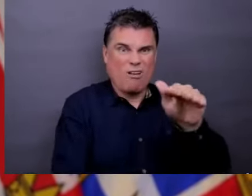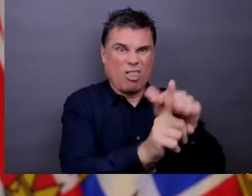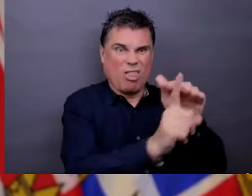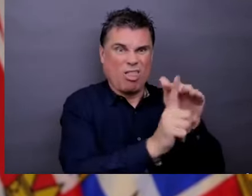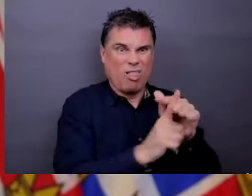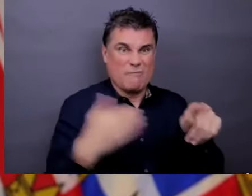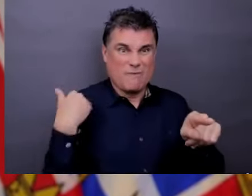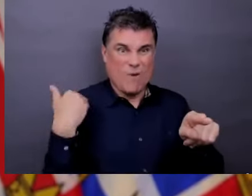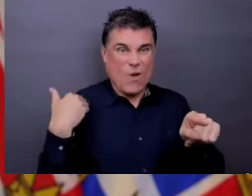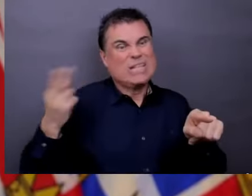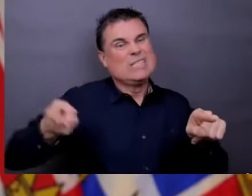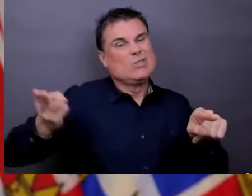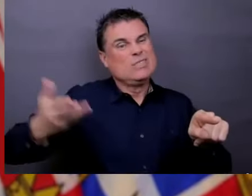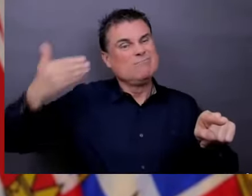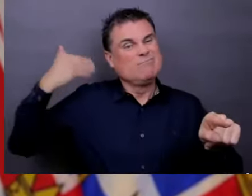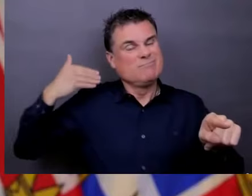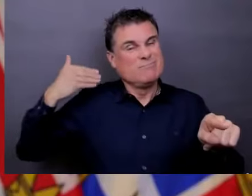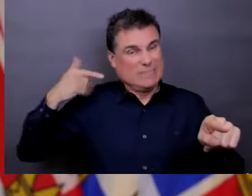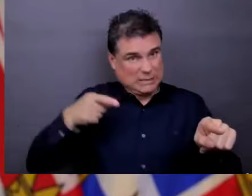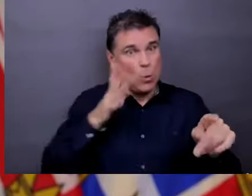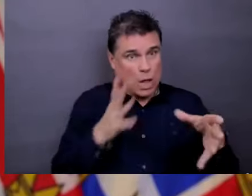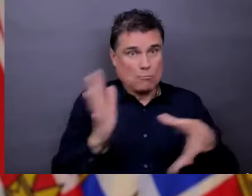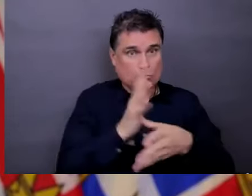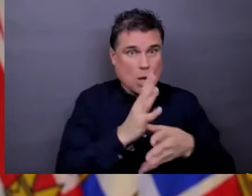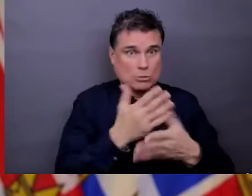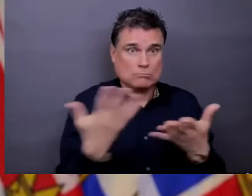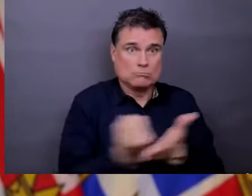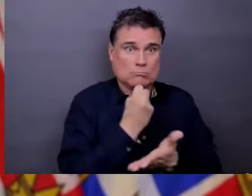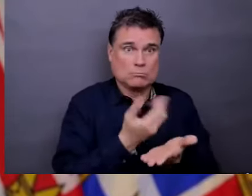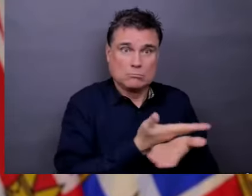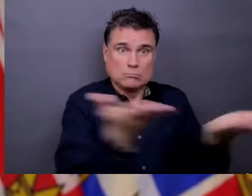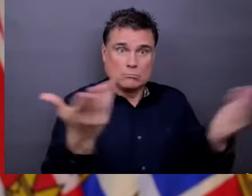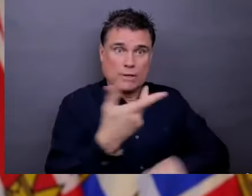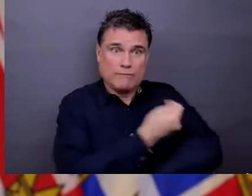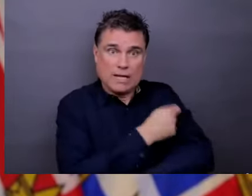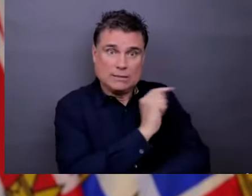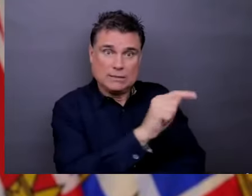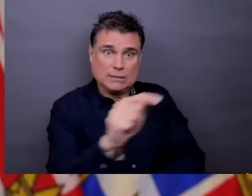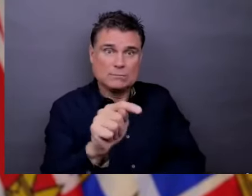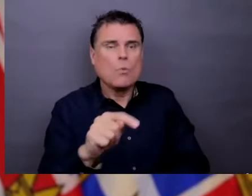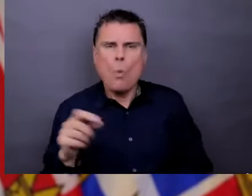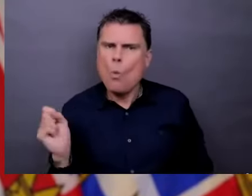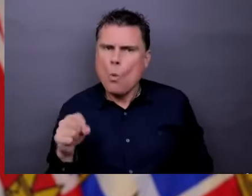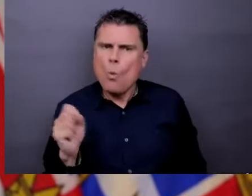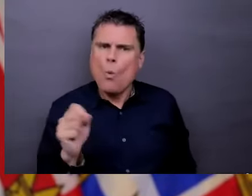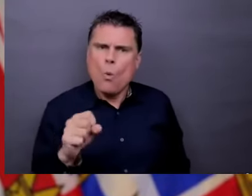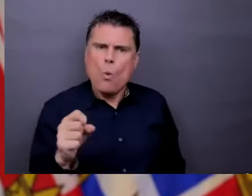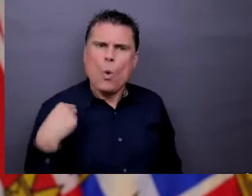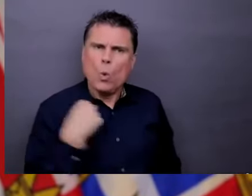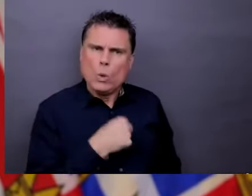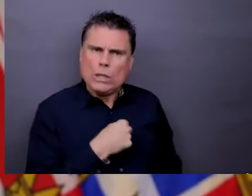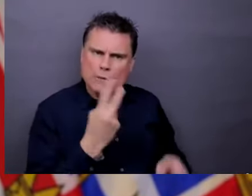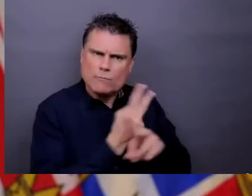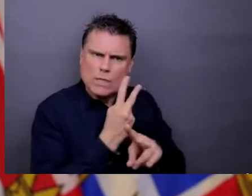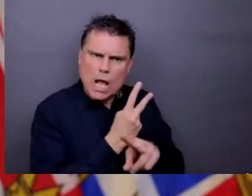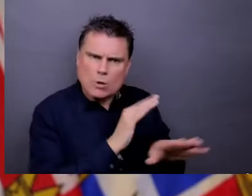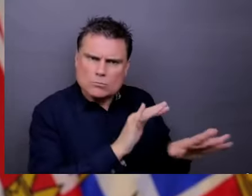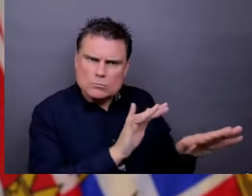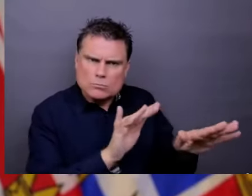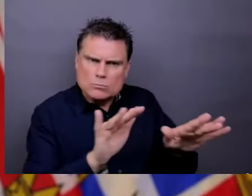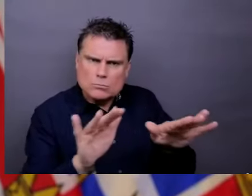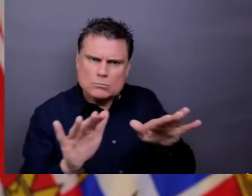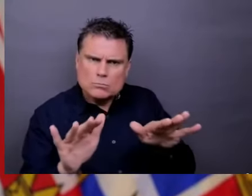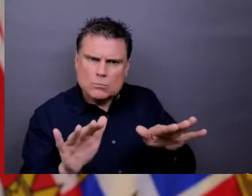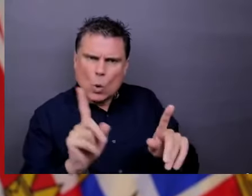second generation as best we could, not always successfully depending on the timing. But yes,